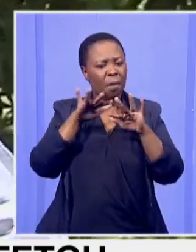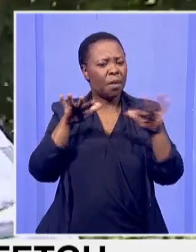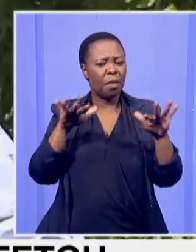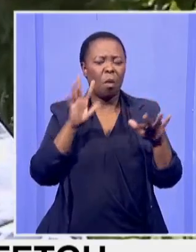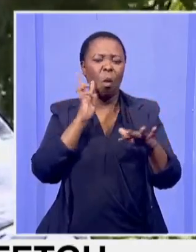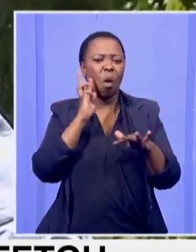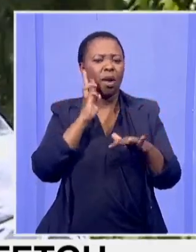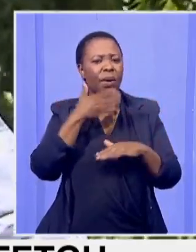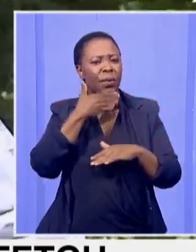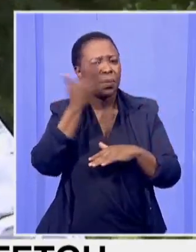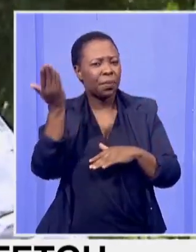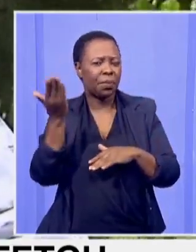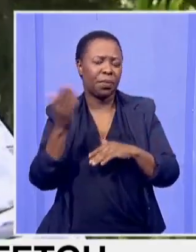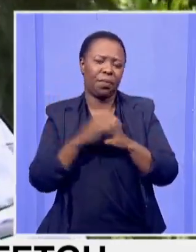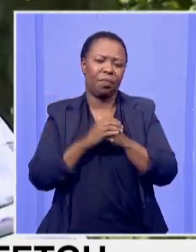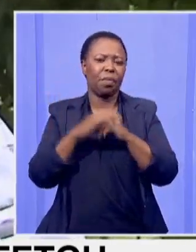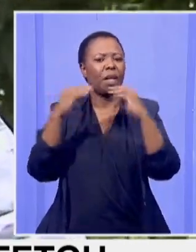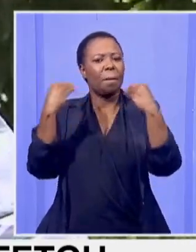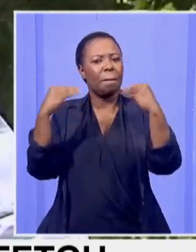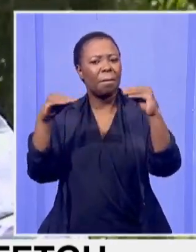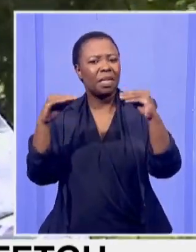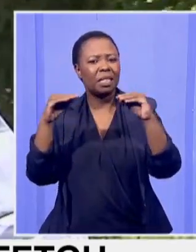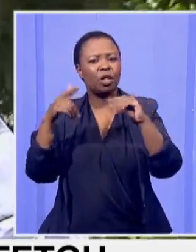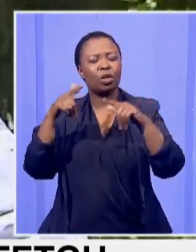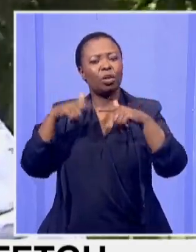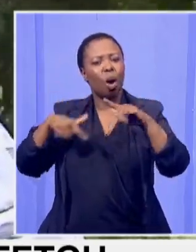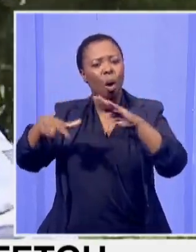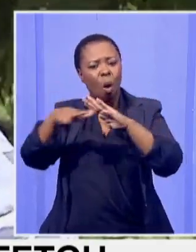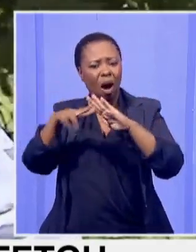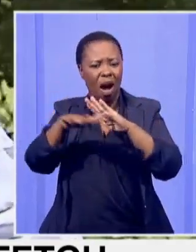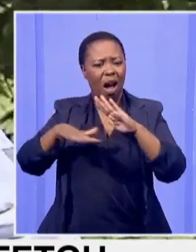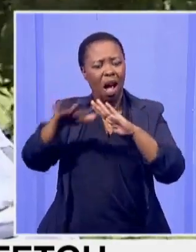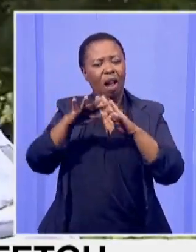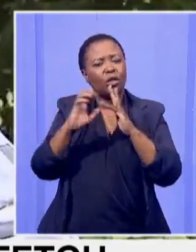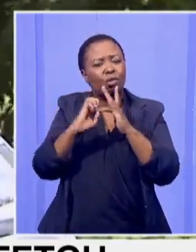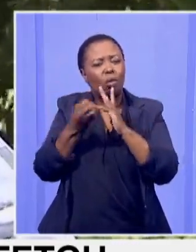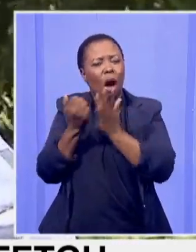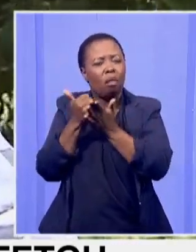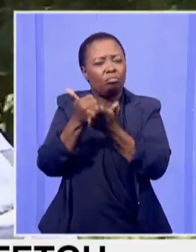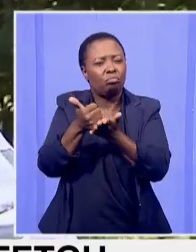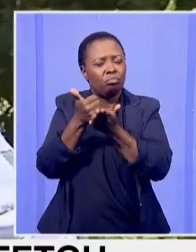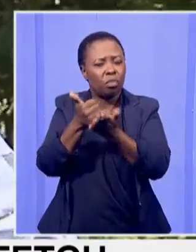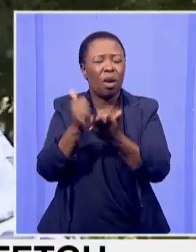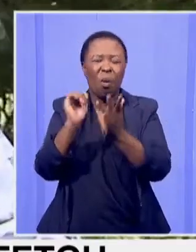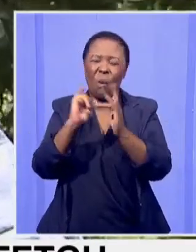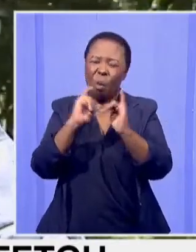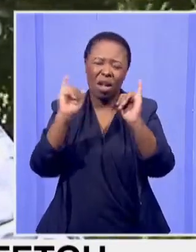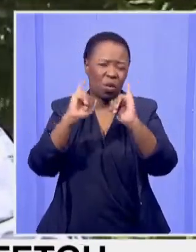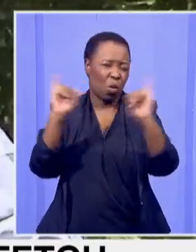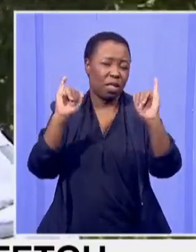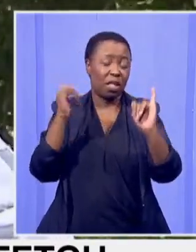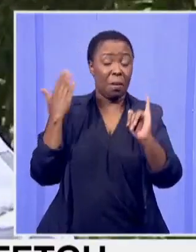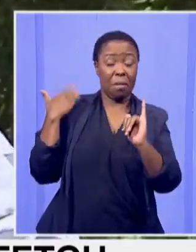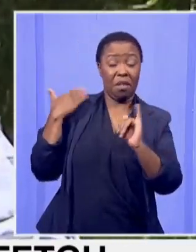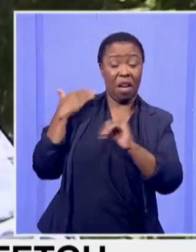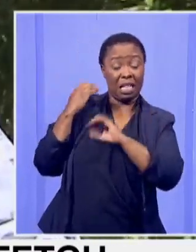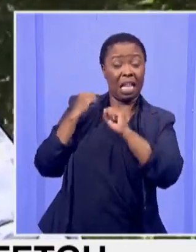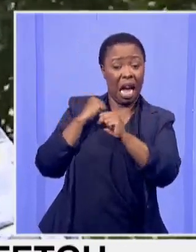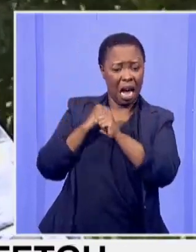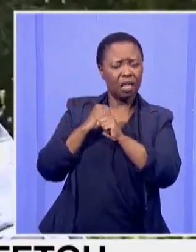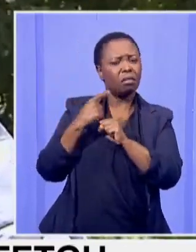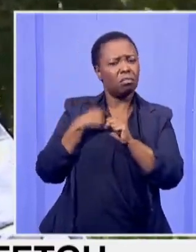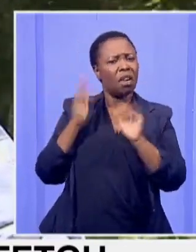water, local businesses trying to sort of assist. It's worse compared to the previous year. We used to come